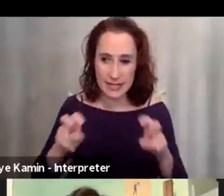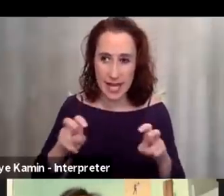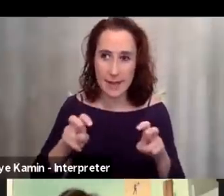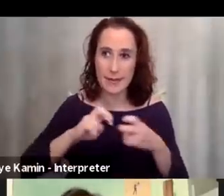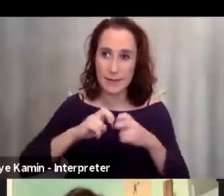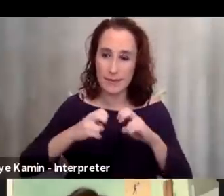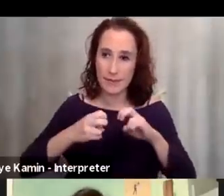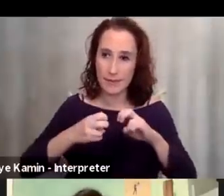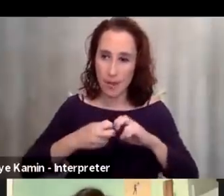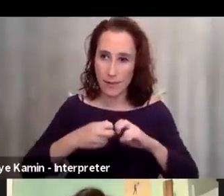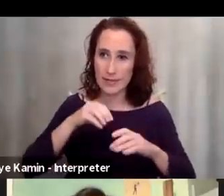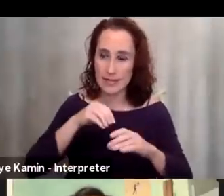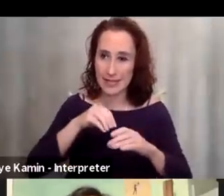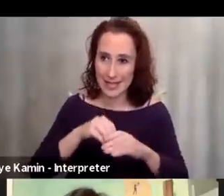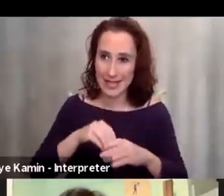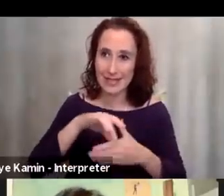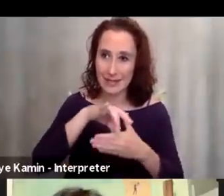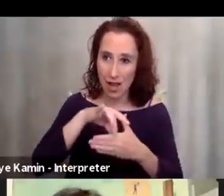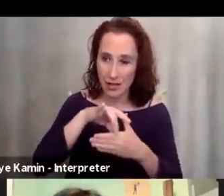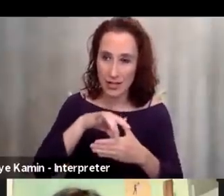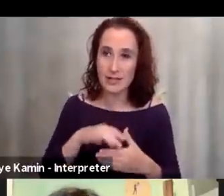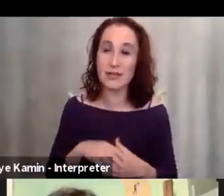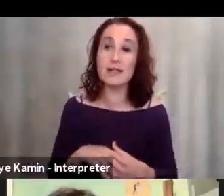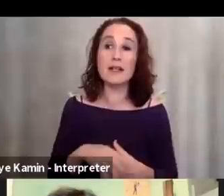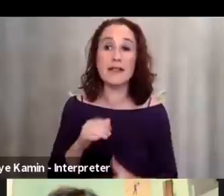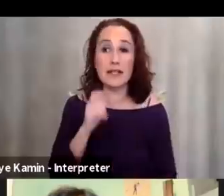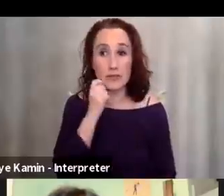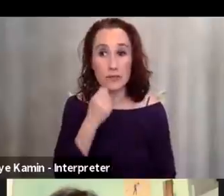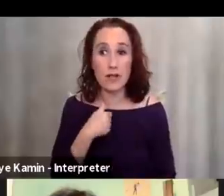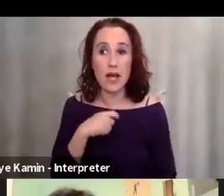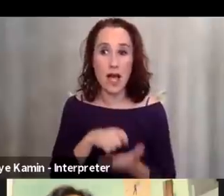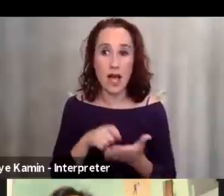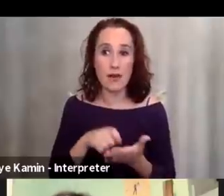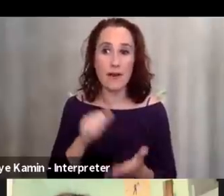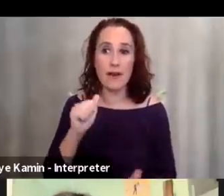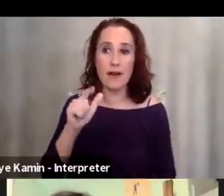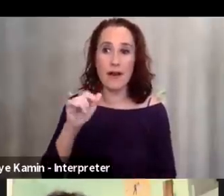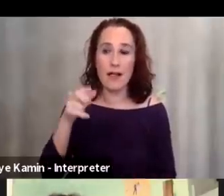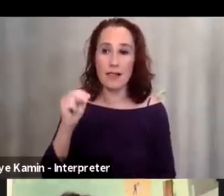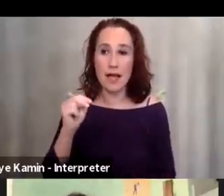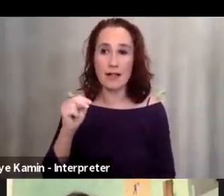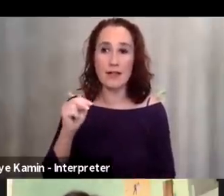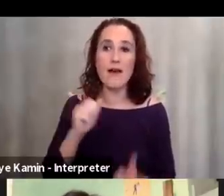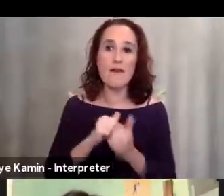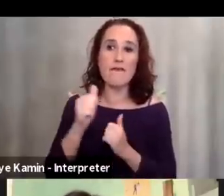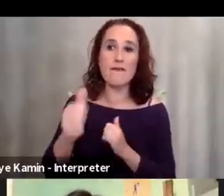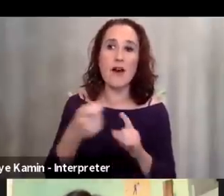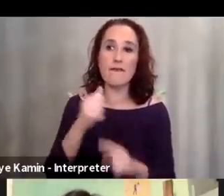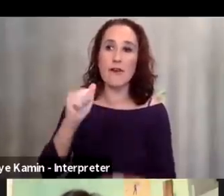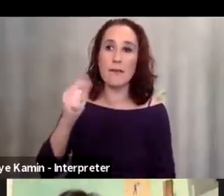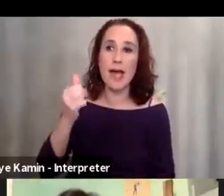And it's really cool because I got to write Aladdin Far From Agrabah for Disney. And